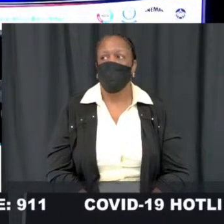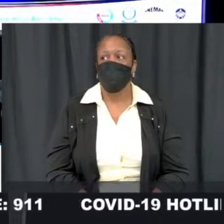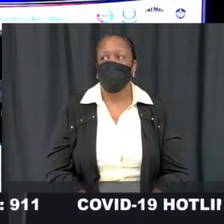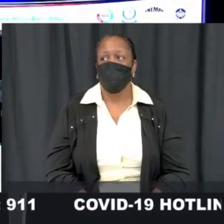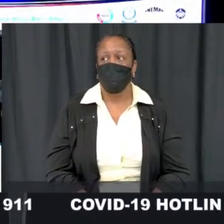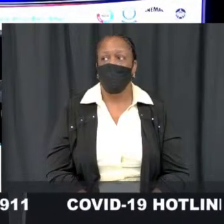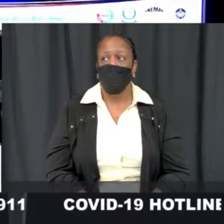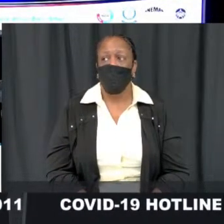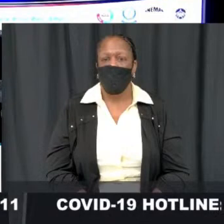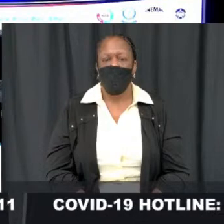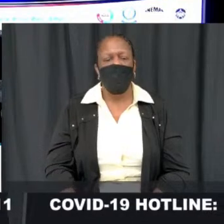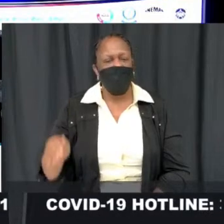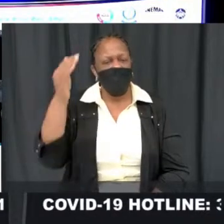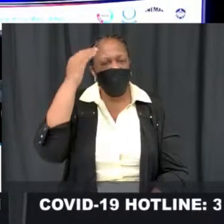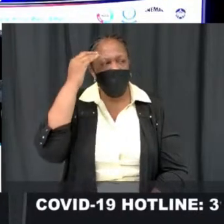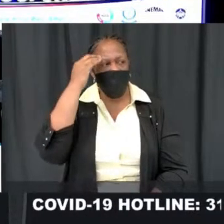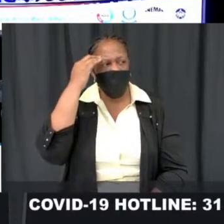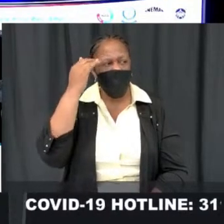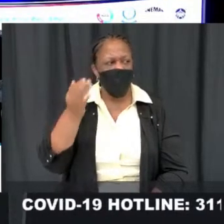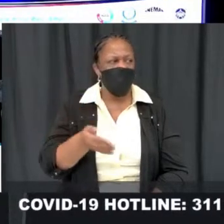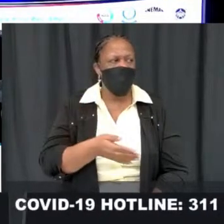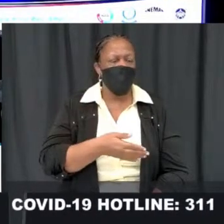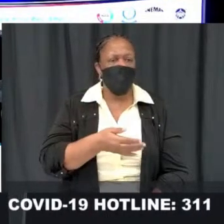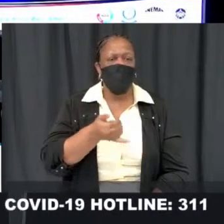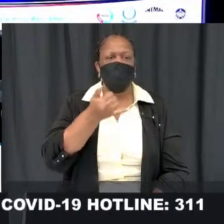detect crap